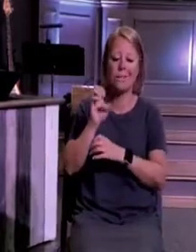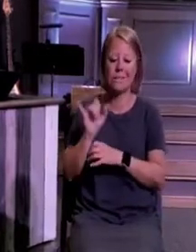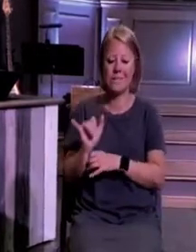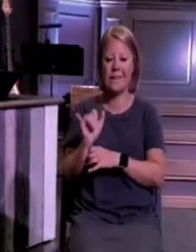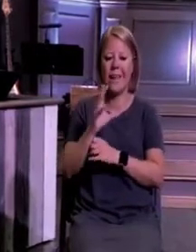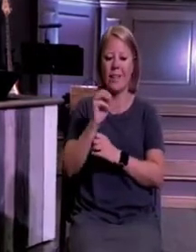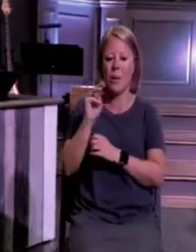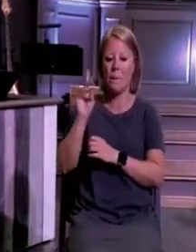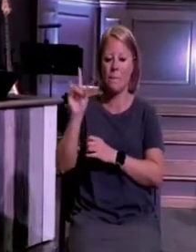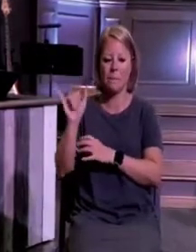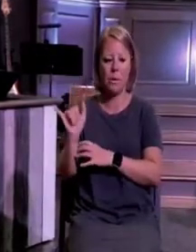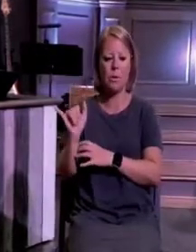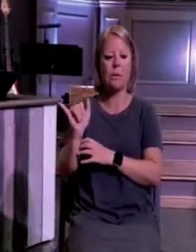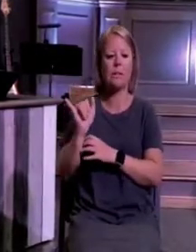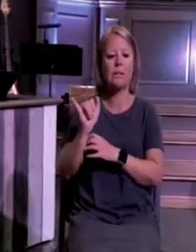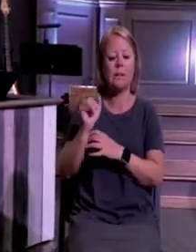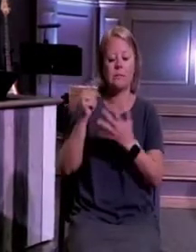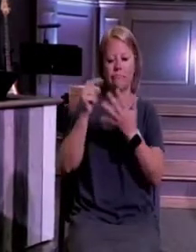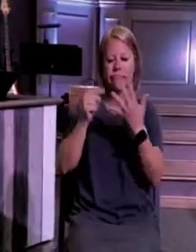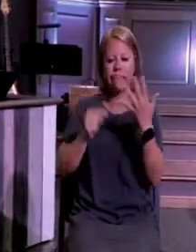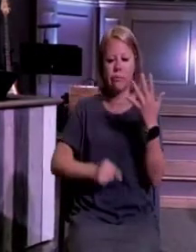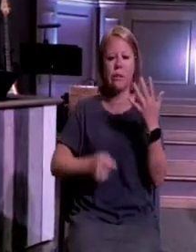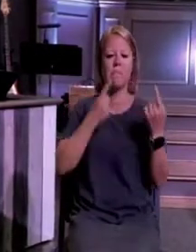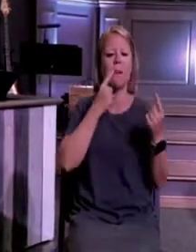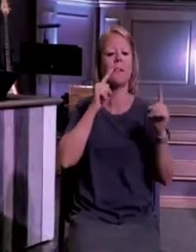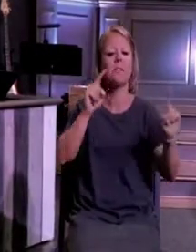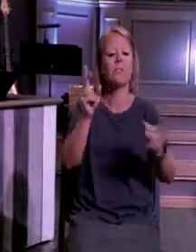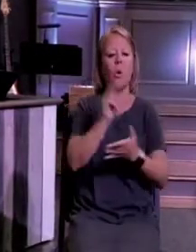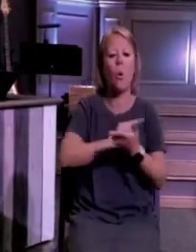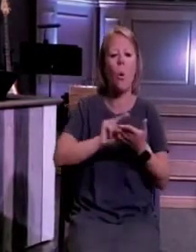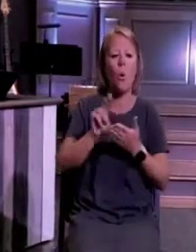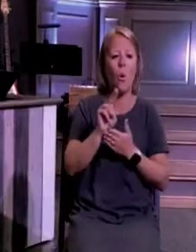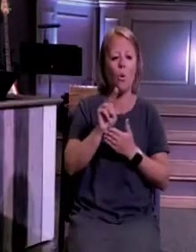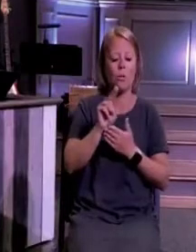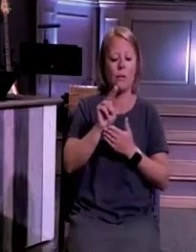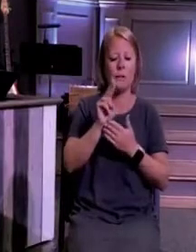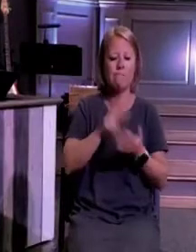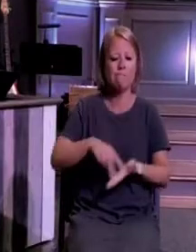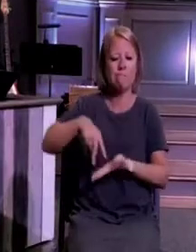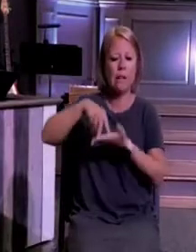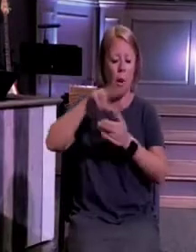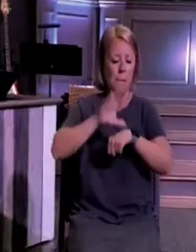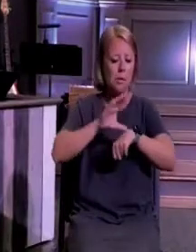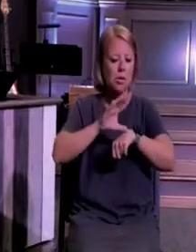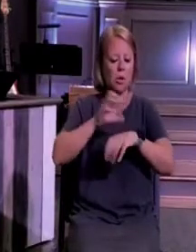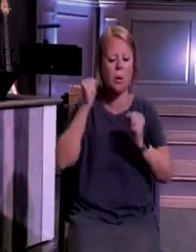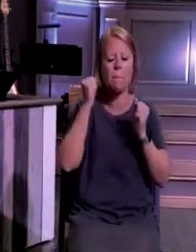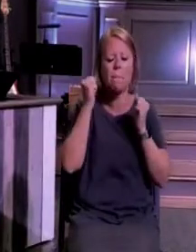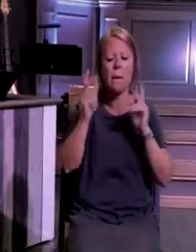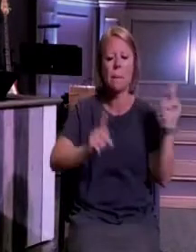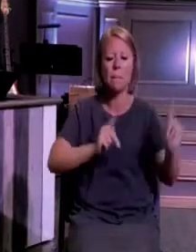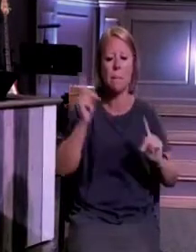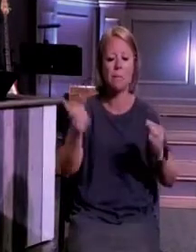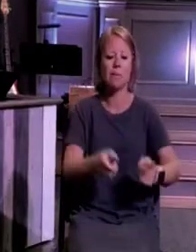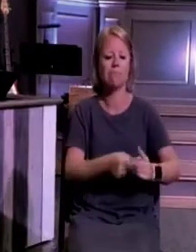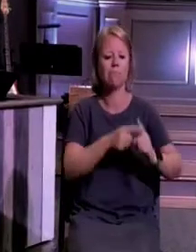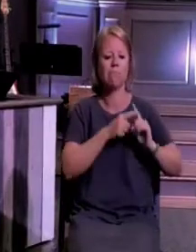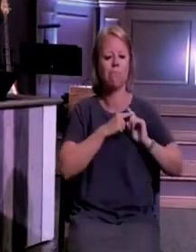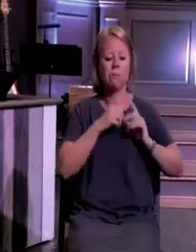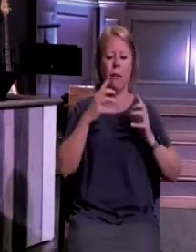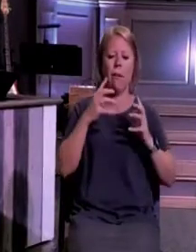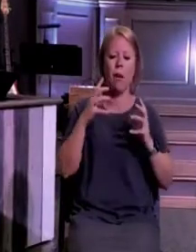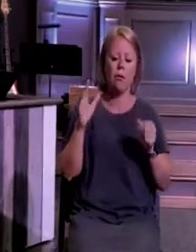the Finneys made the declaration from the holy sacred pulpits, and many people come to Christ in